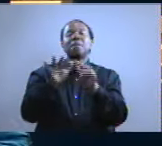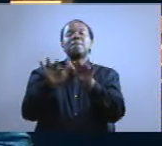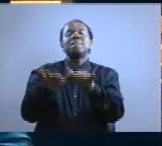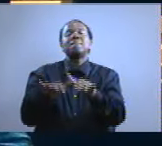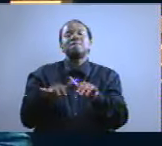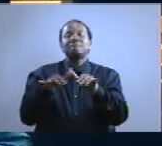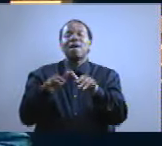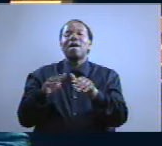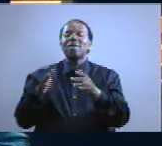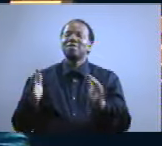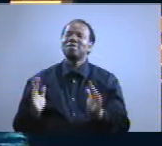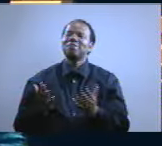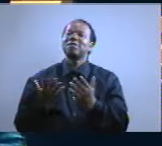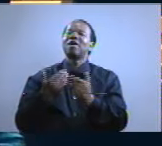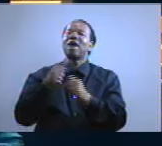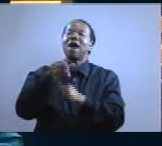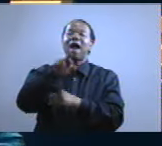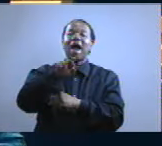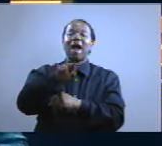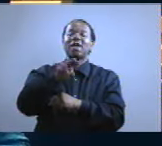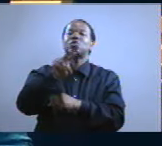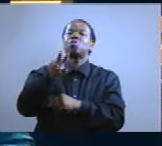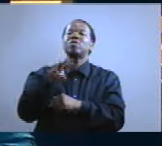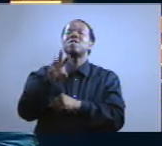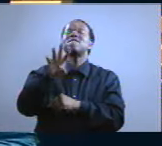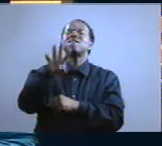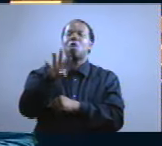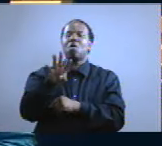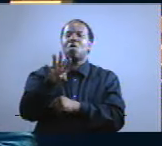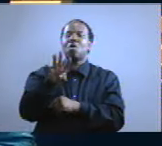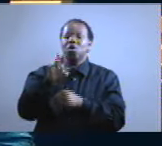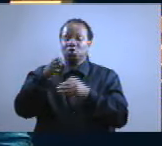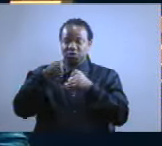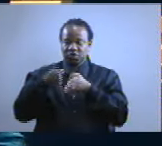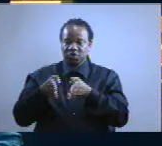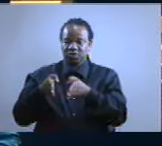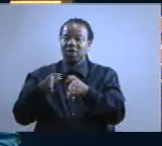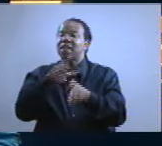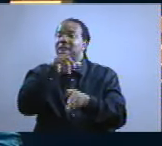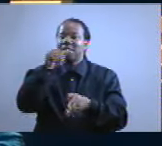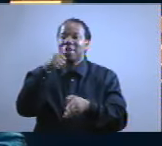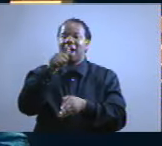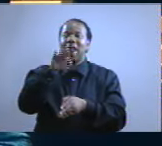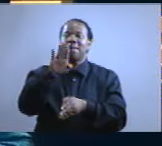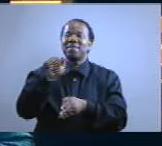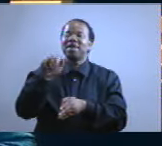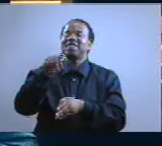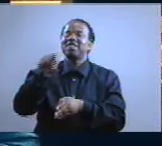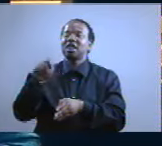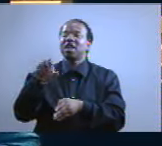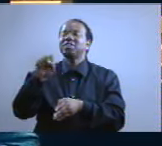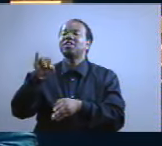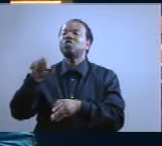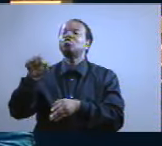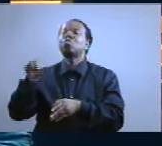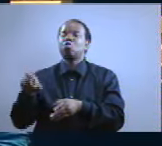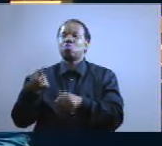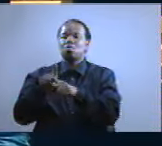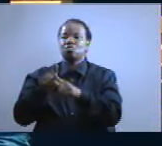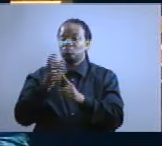of the Gauteng R24 freeway section as the Albertina Sisulu Freeway by the President of the